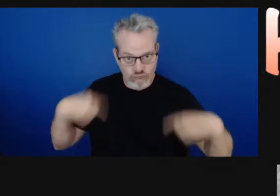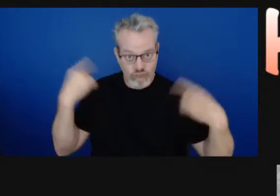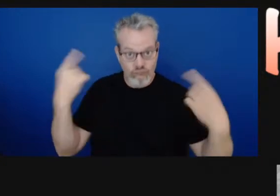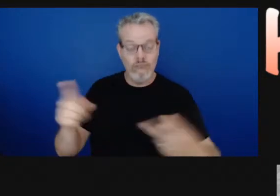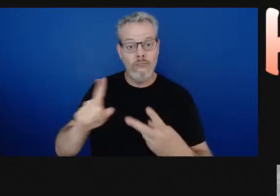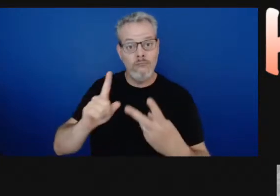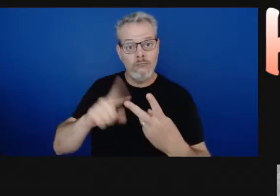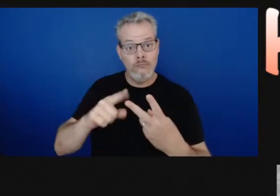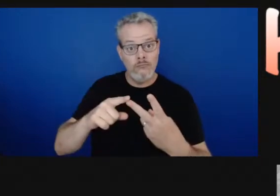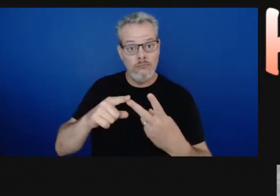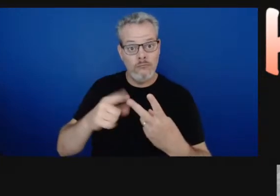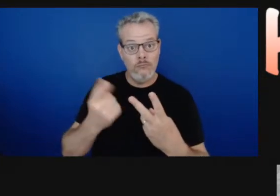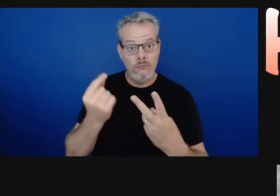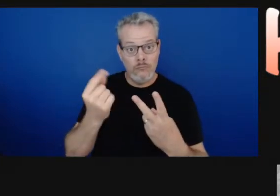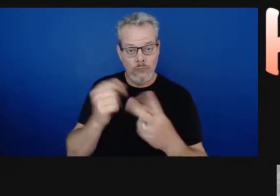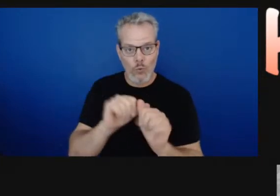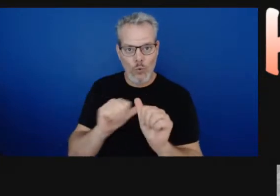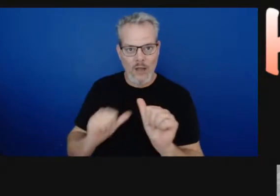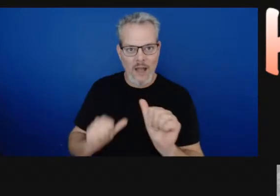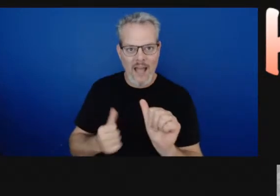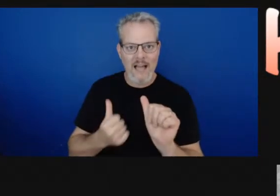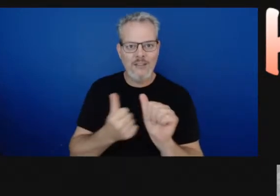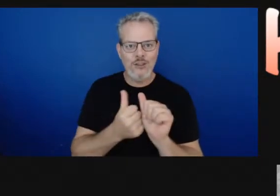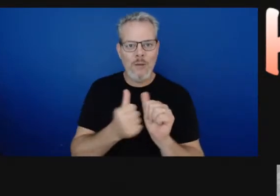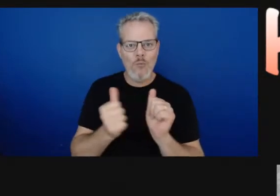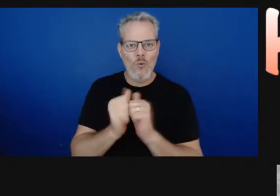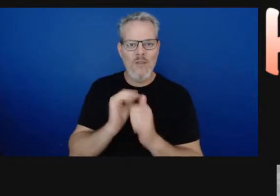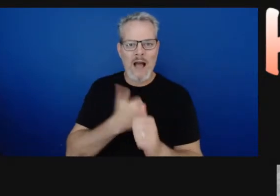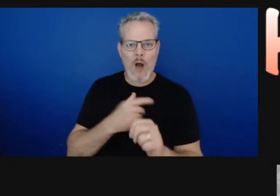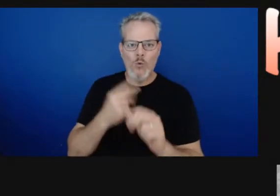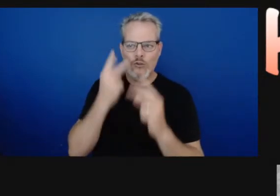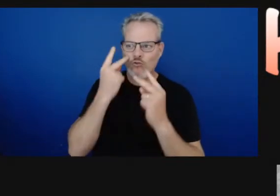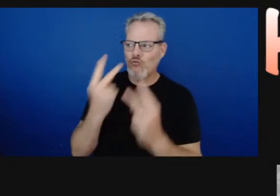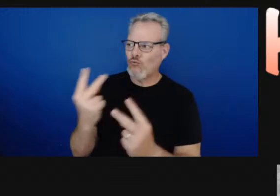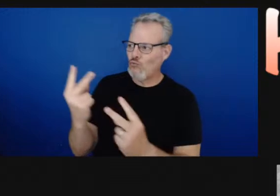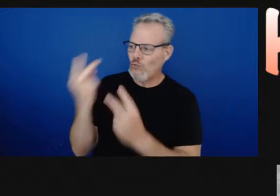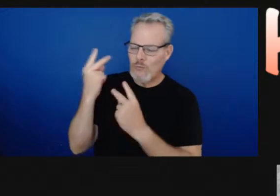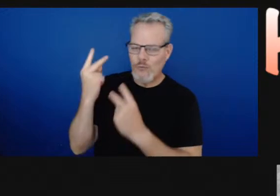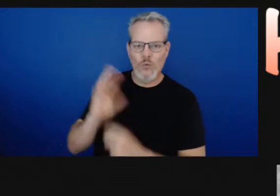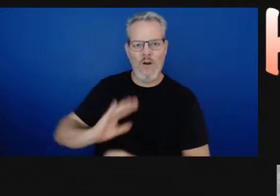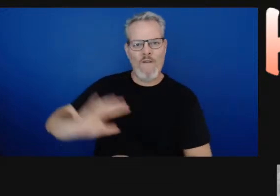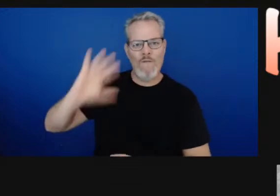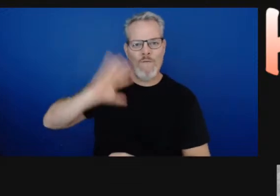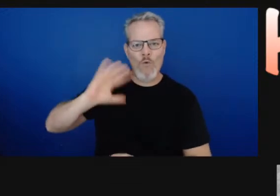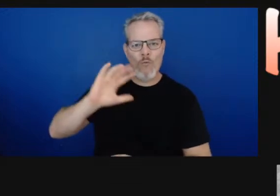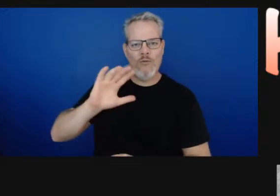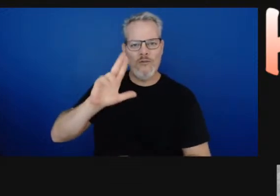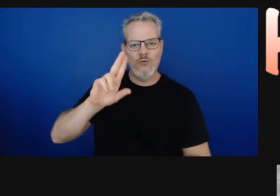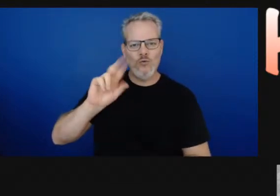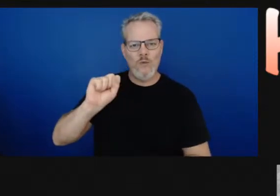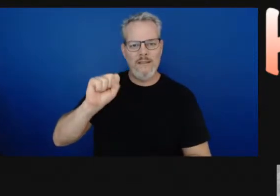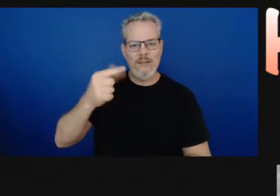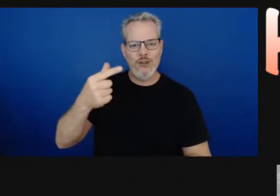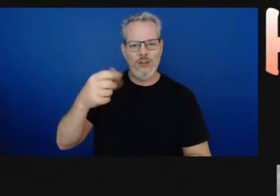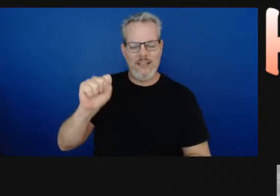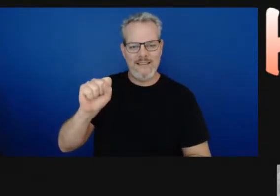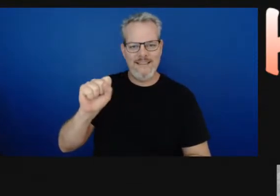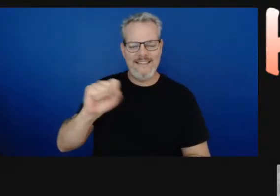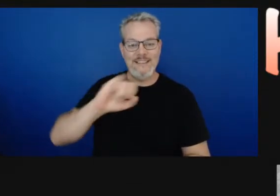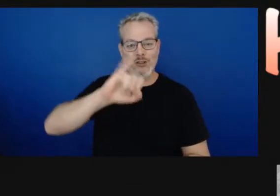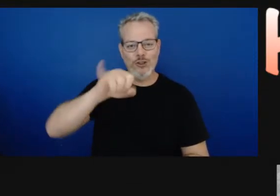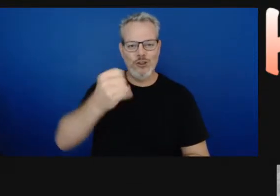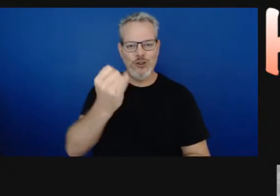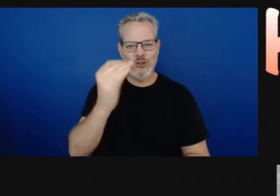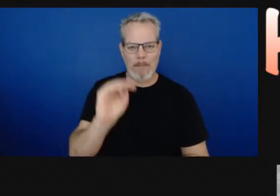part will catch up with our tribute to USGS former scientist in charge, Jim Kauahikaua. Jim K, we'll call him